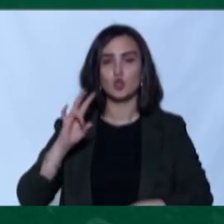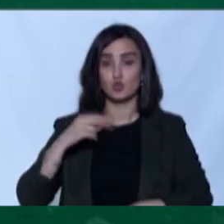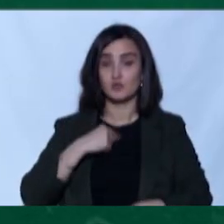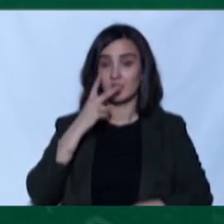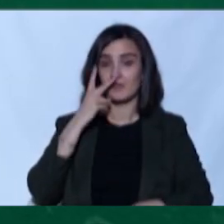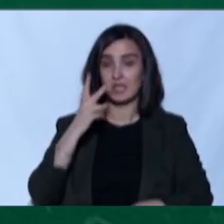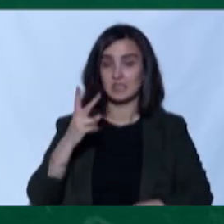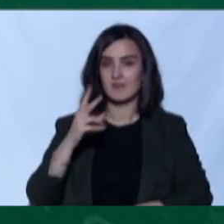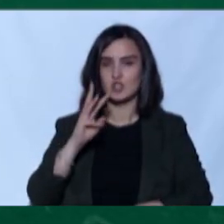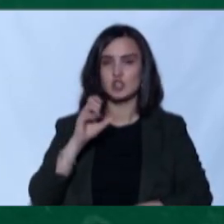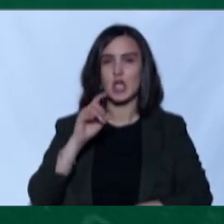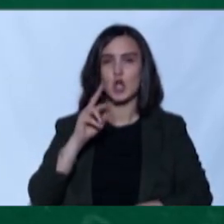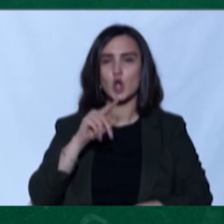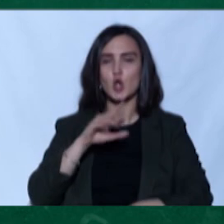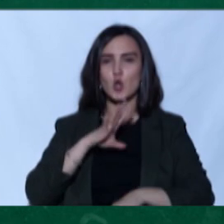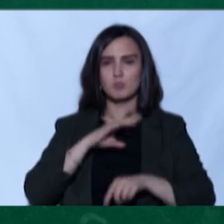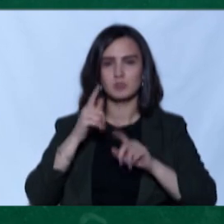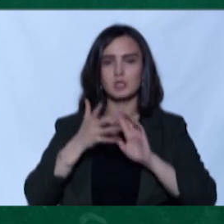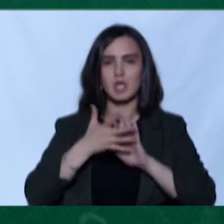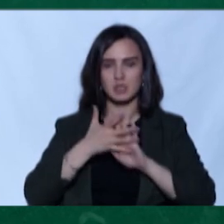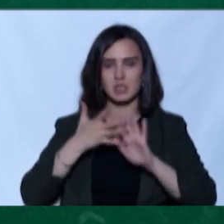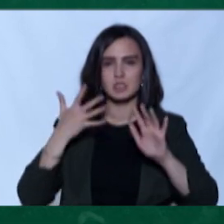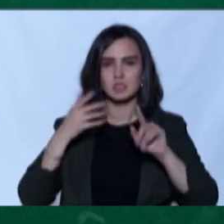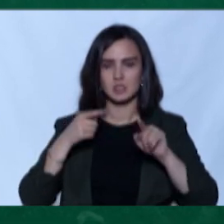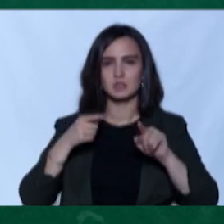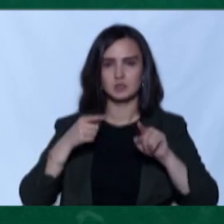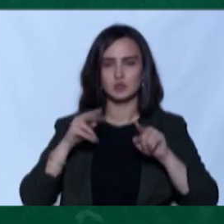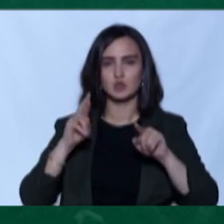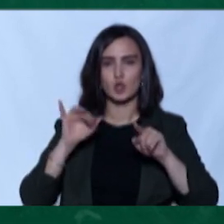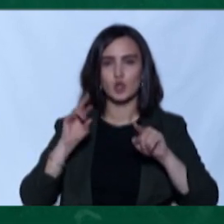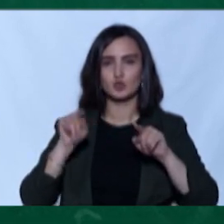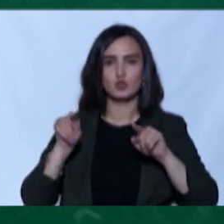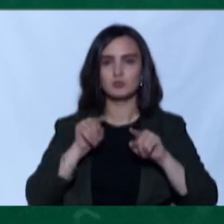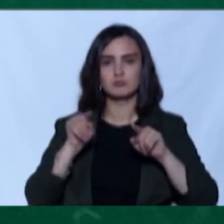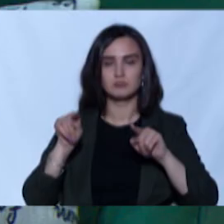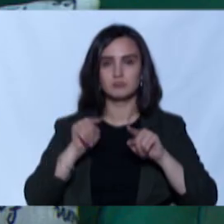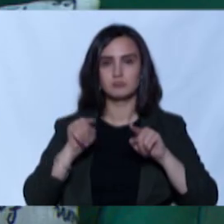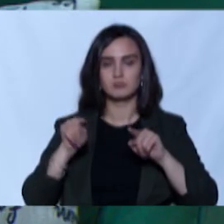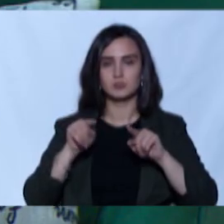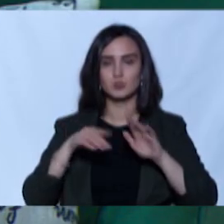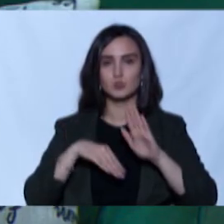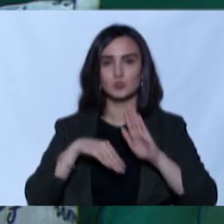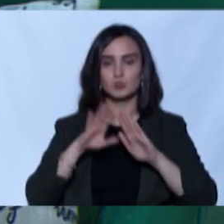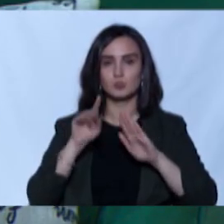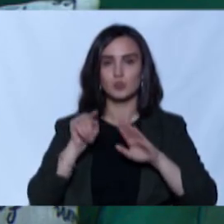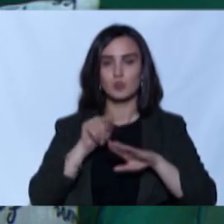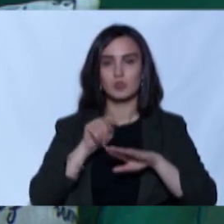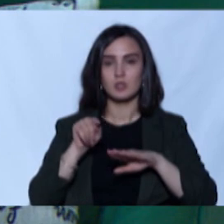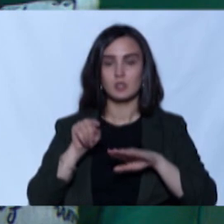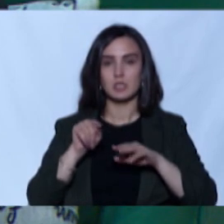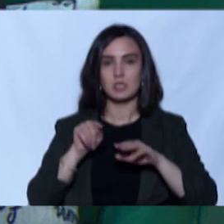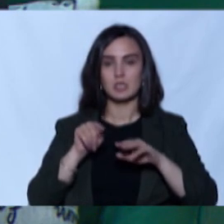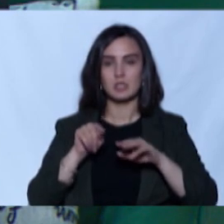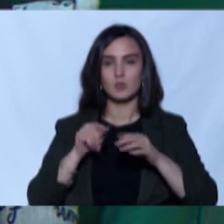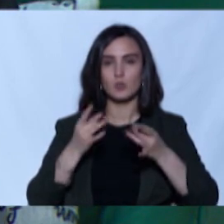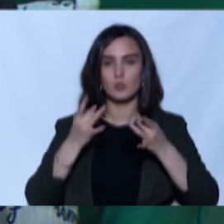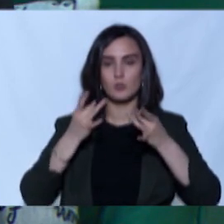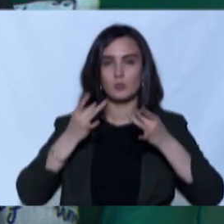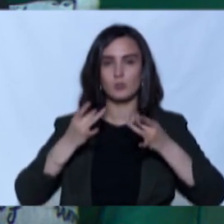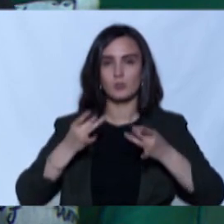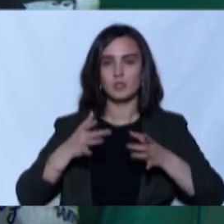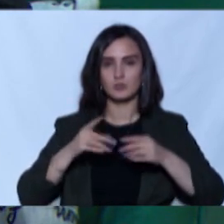see Sherlock Holmes and understand Sherlock Holmes through Dr. John Watson. And he is a much more relatable character. And just like us